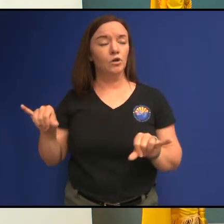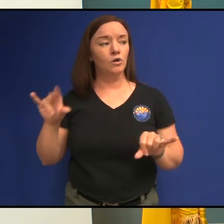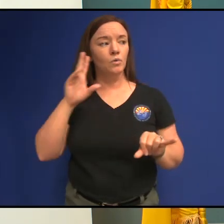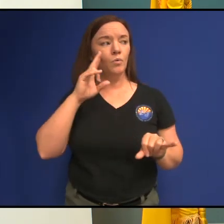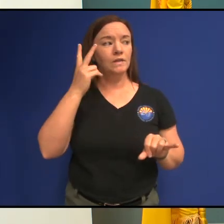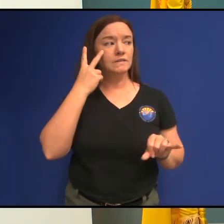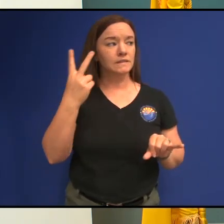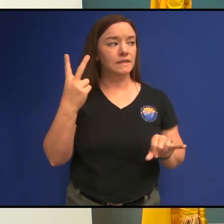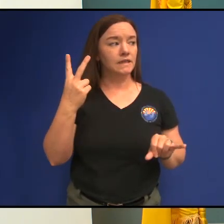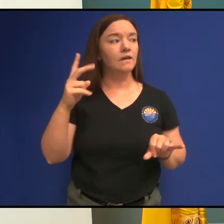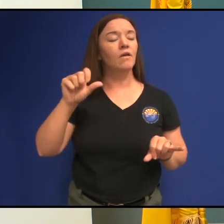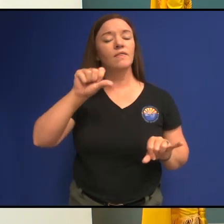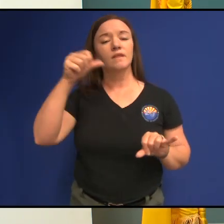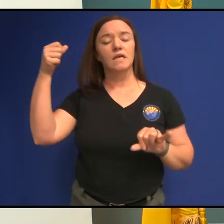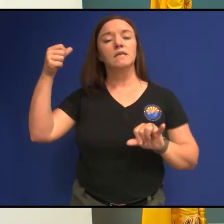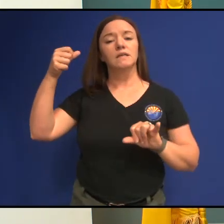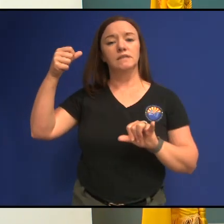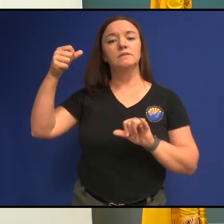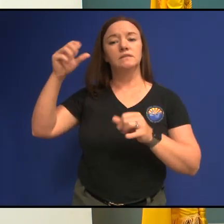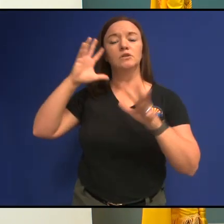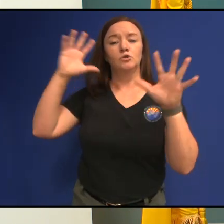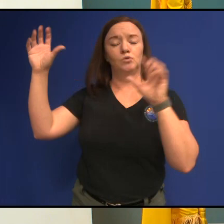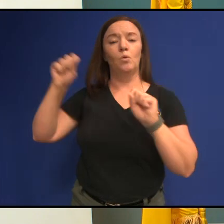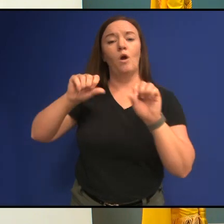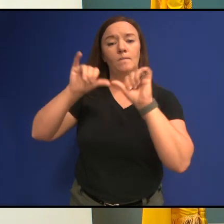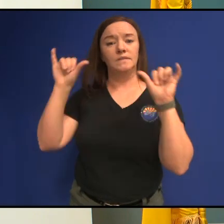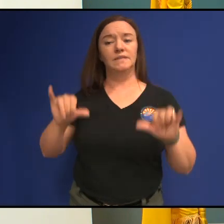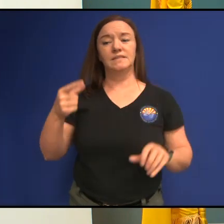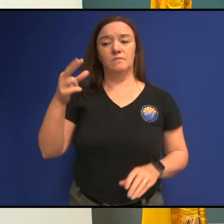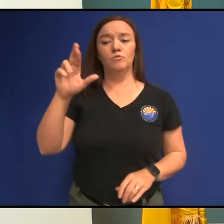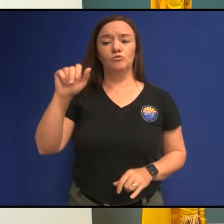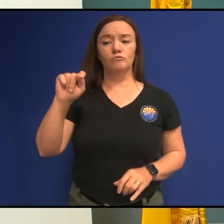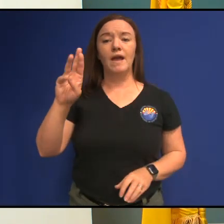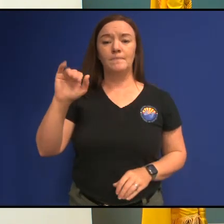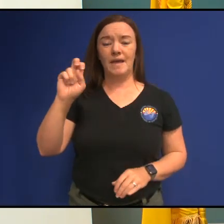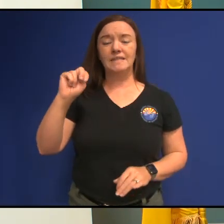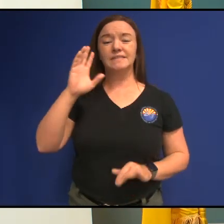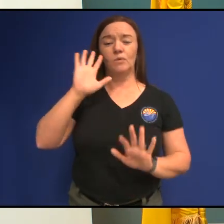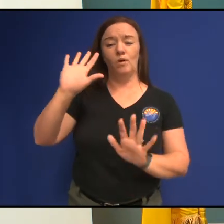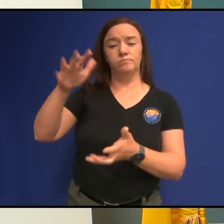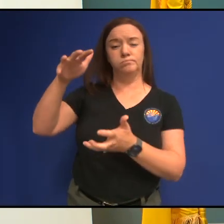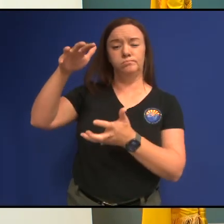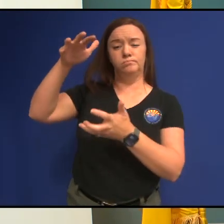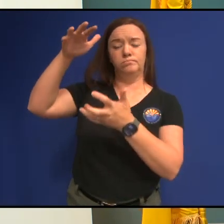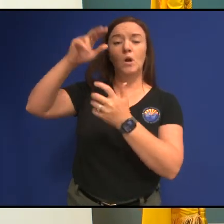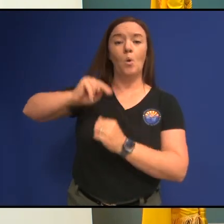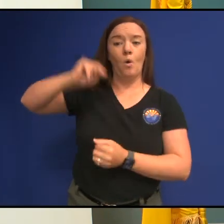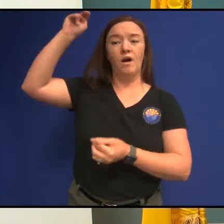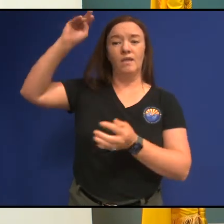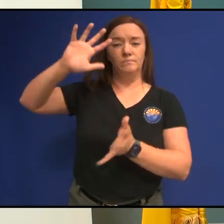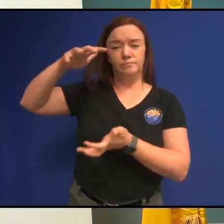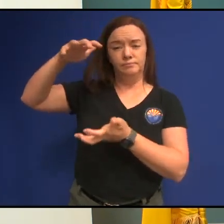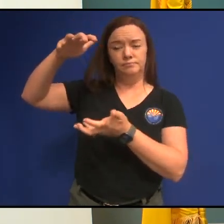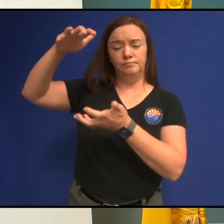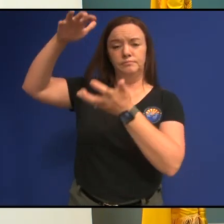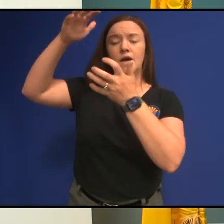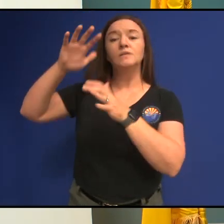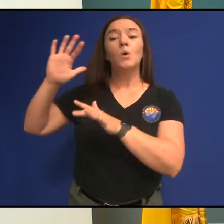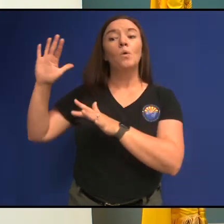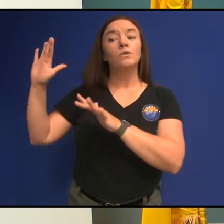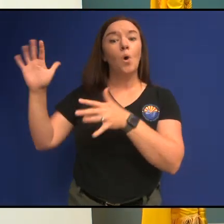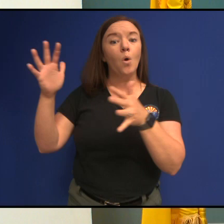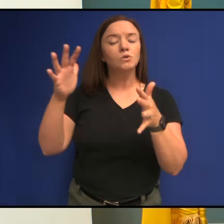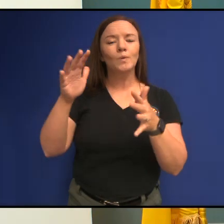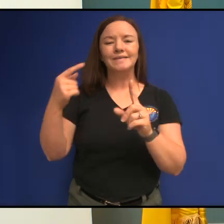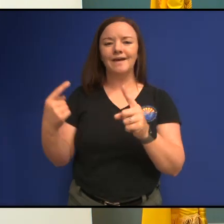this storm system over the Great Basin that's going to be lifting further north. Winds around that are going to be counterclockwise,